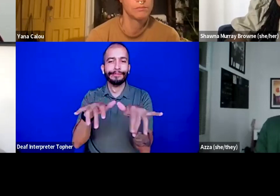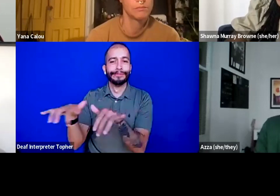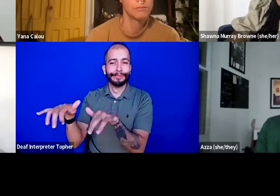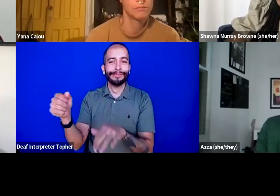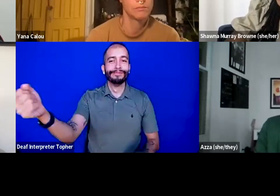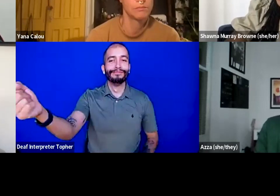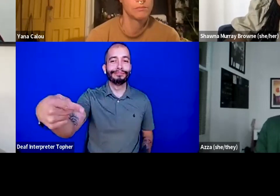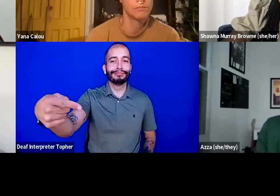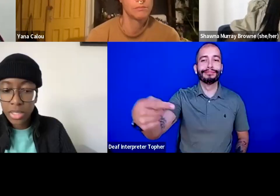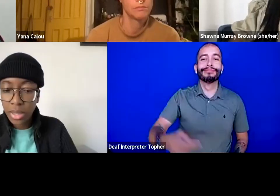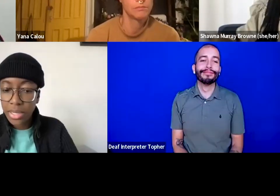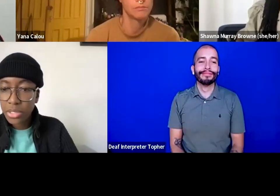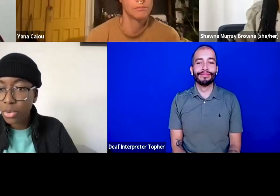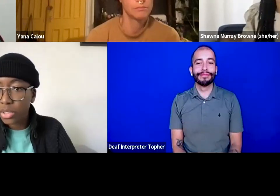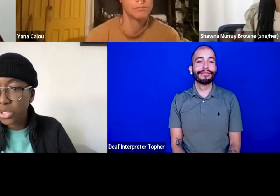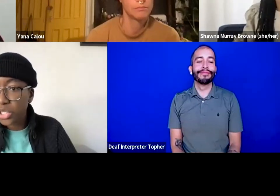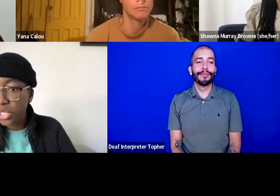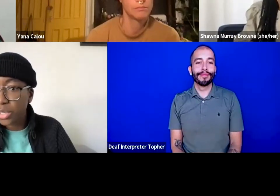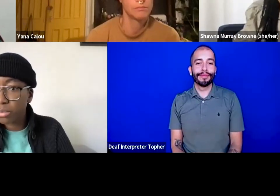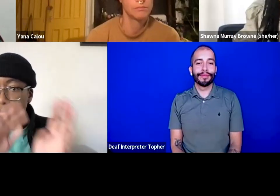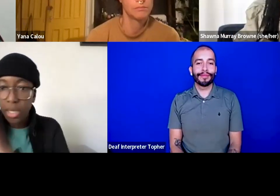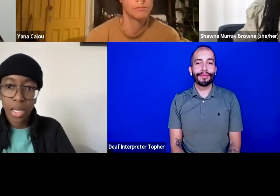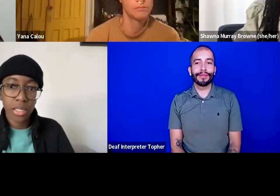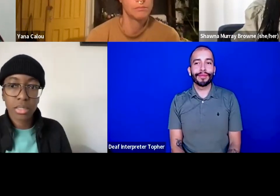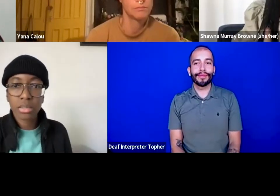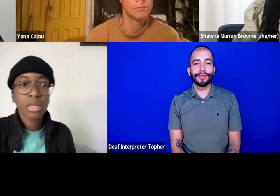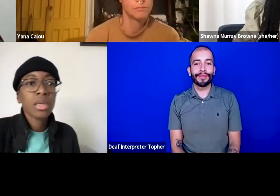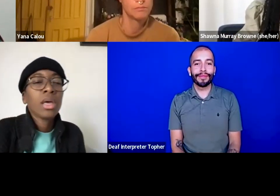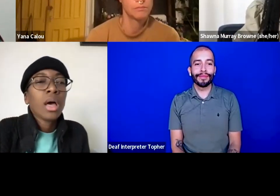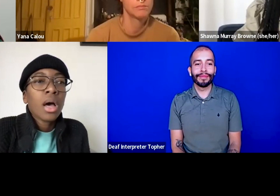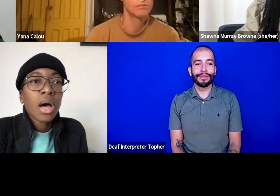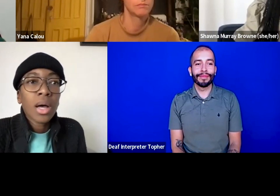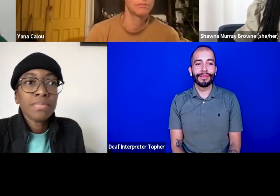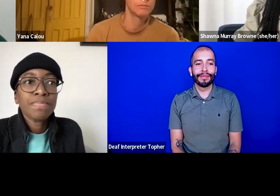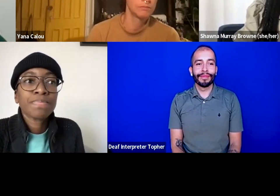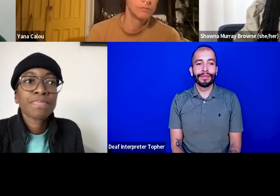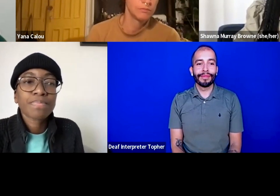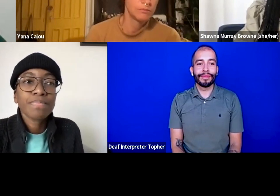only have access to host and panelists. I'll ask you all to just share it beyond.